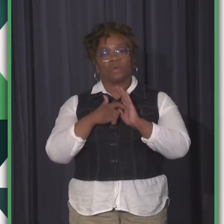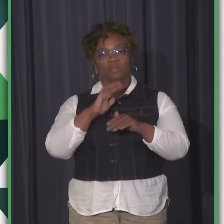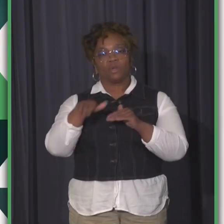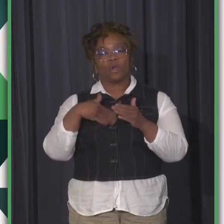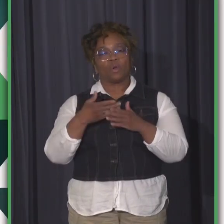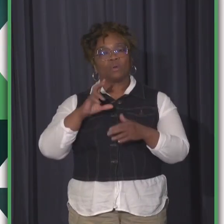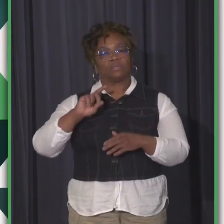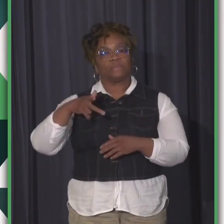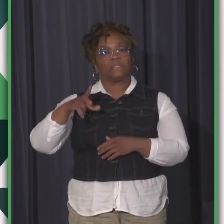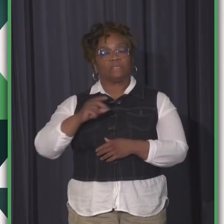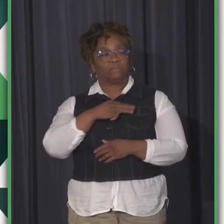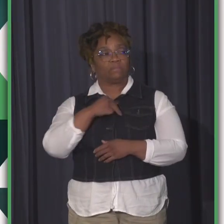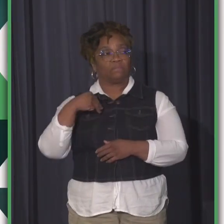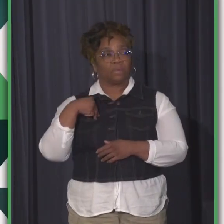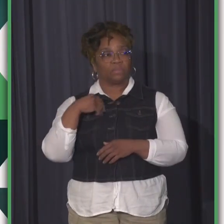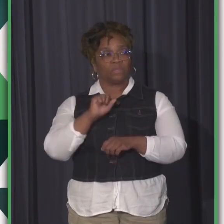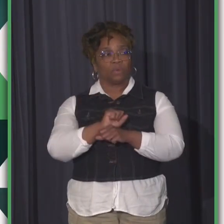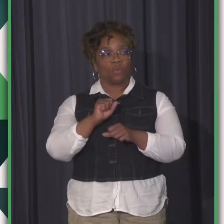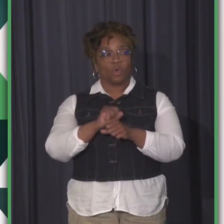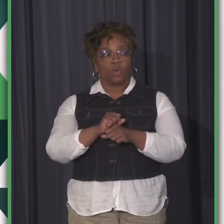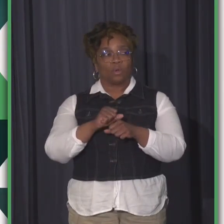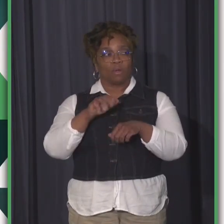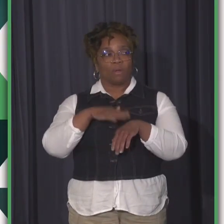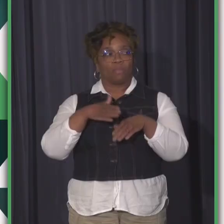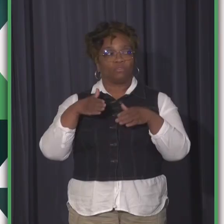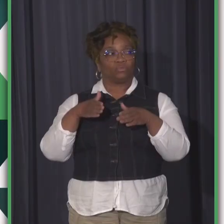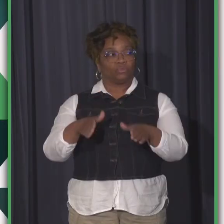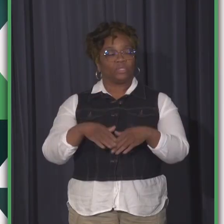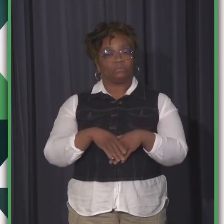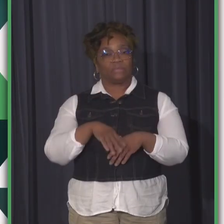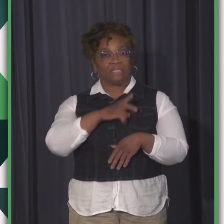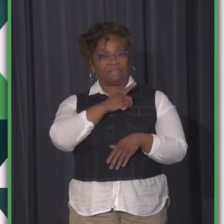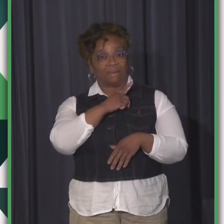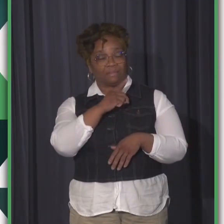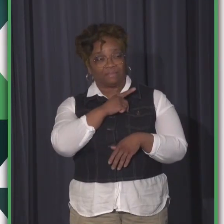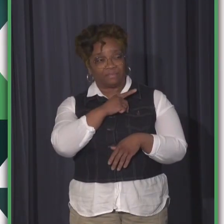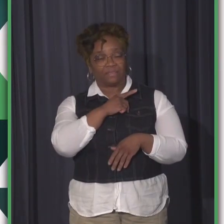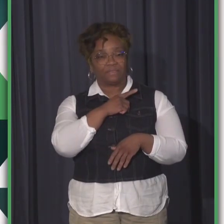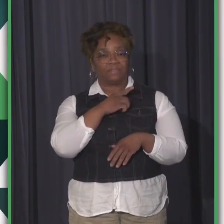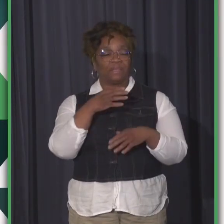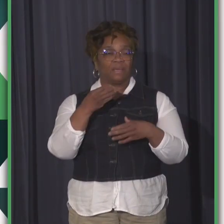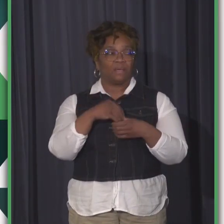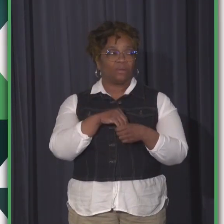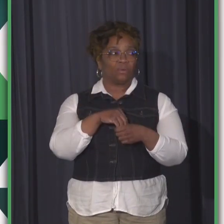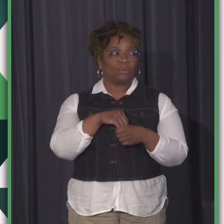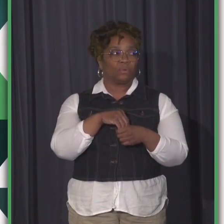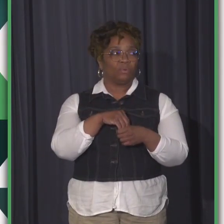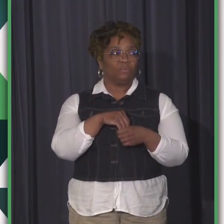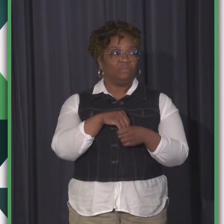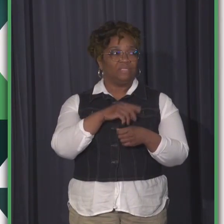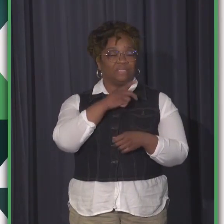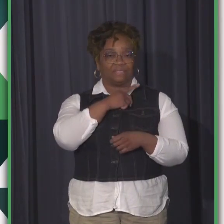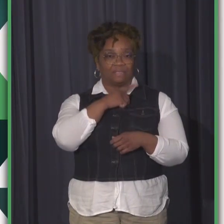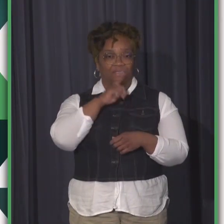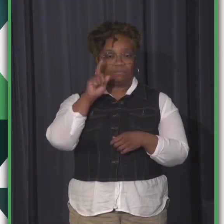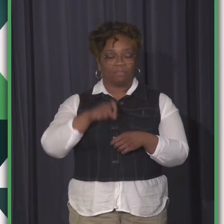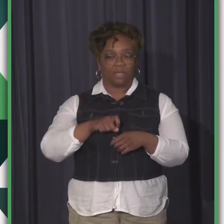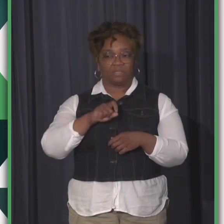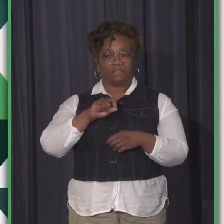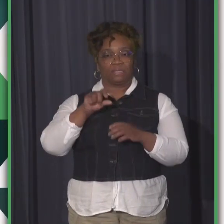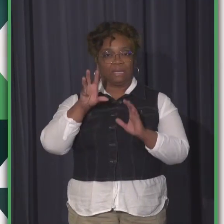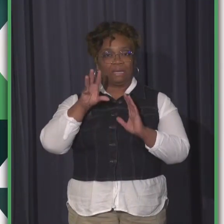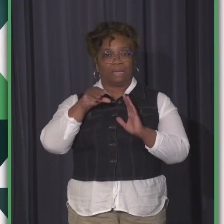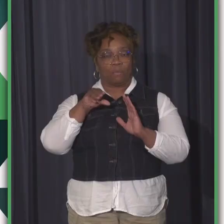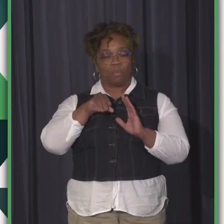DPD members that work patrol, detectives. This includes detectives turning on their body-worn camera on